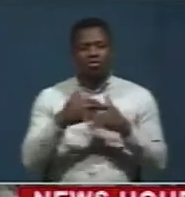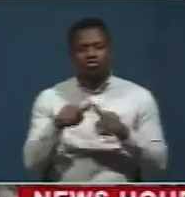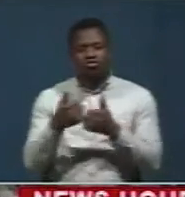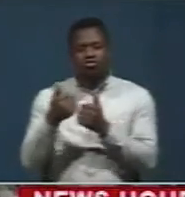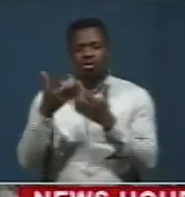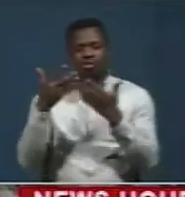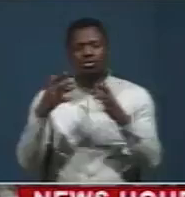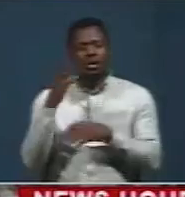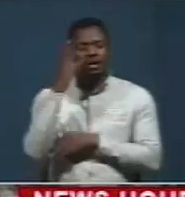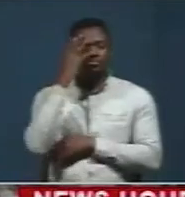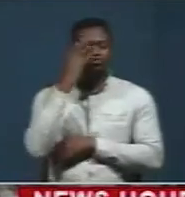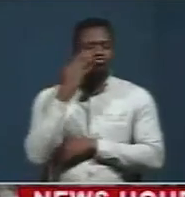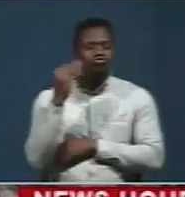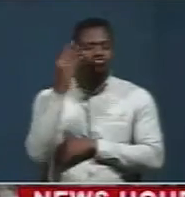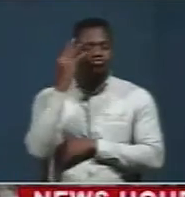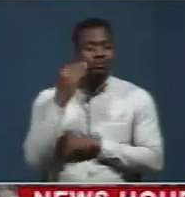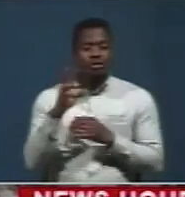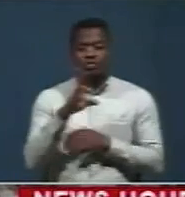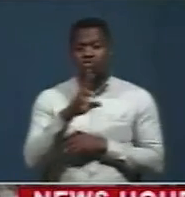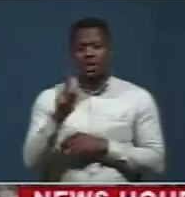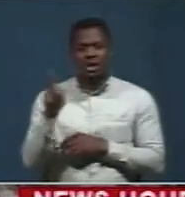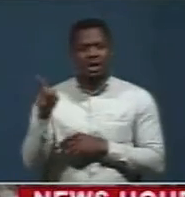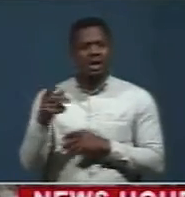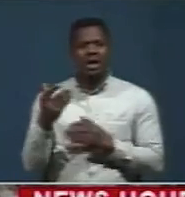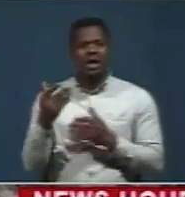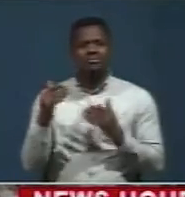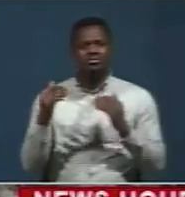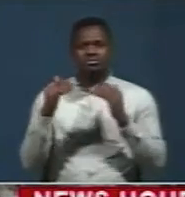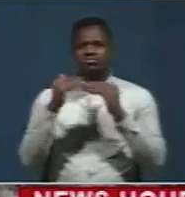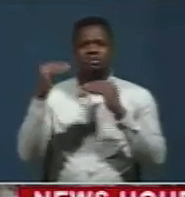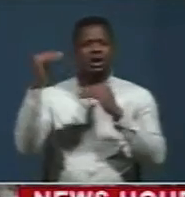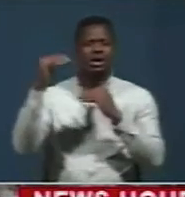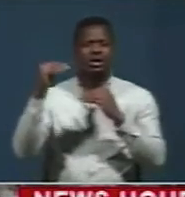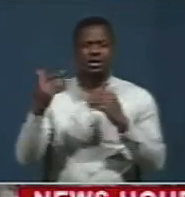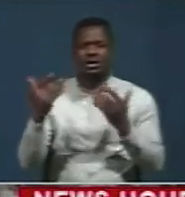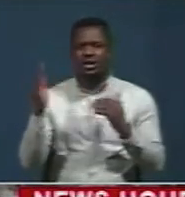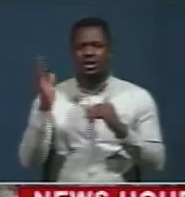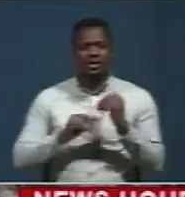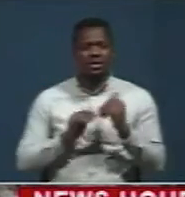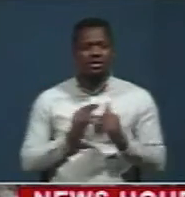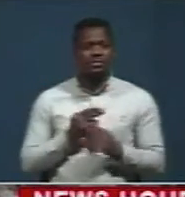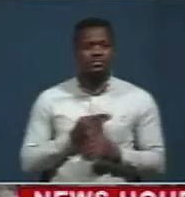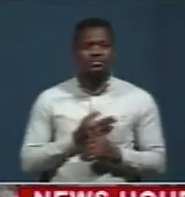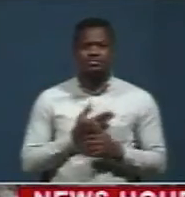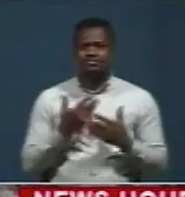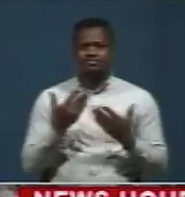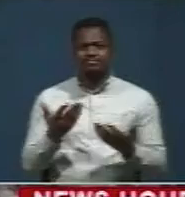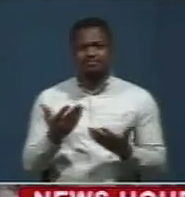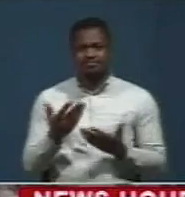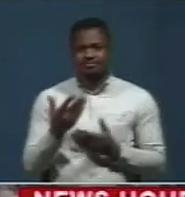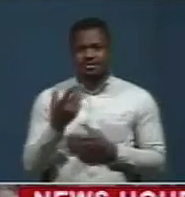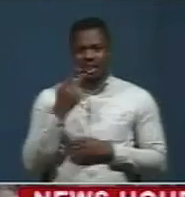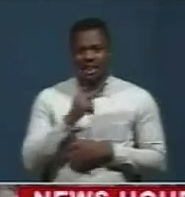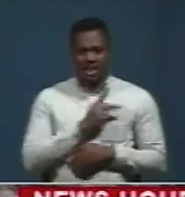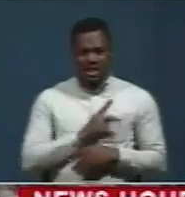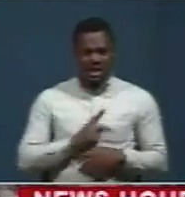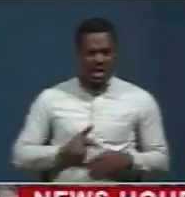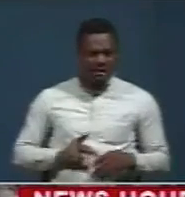challenges. In UK, they've cut heads, you know, with the kings, you